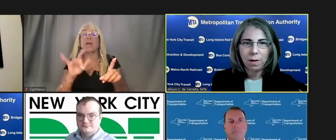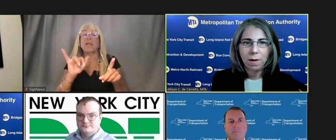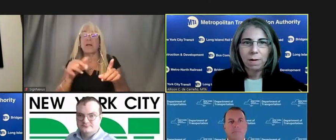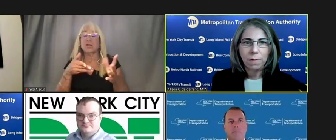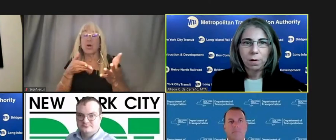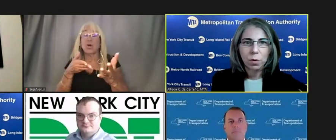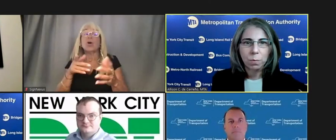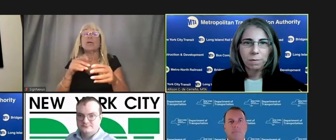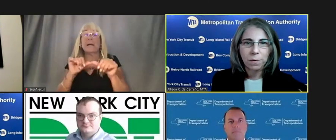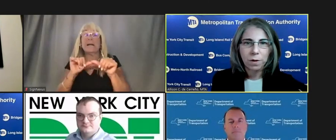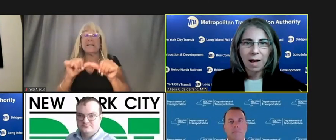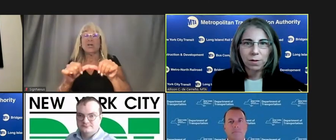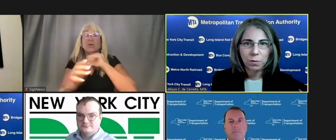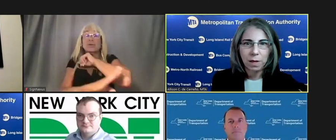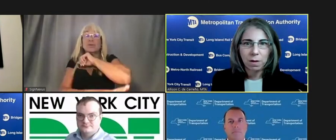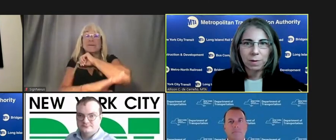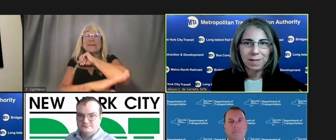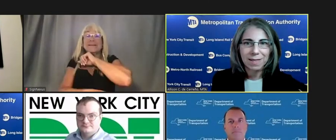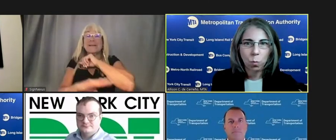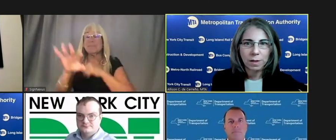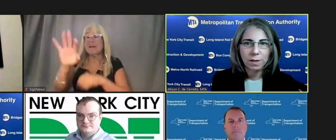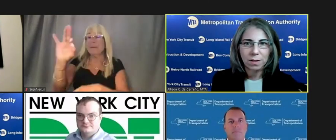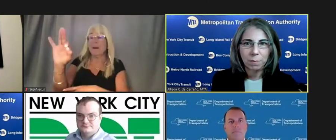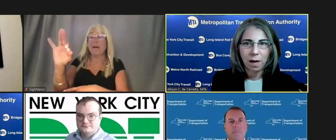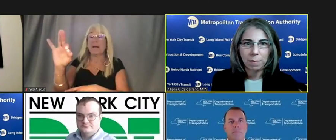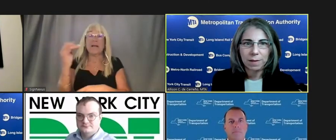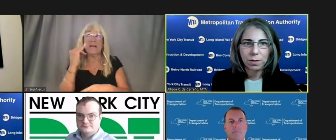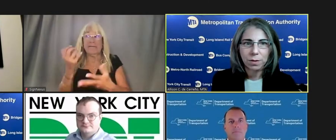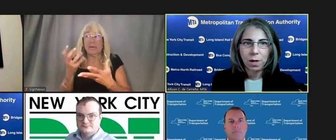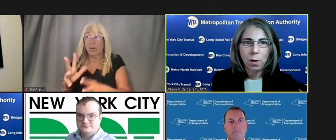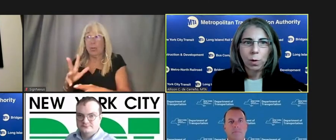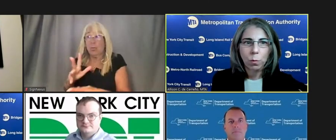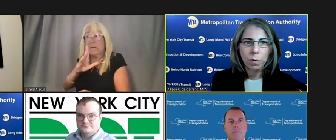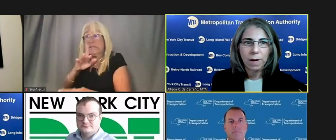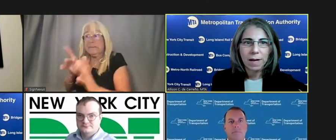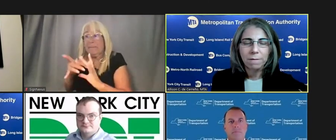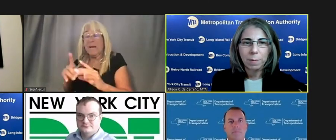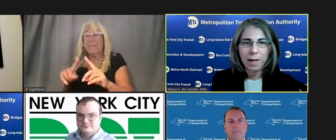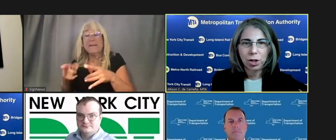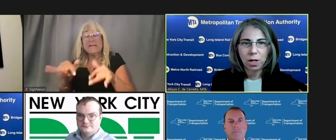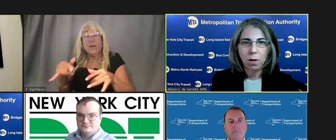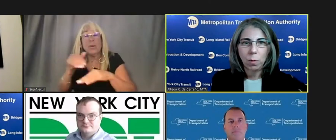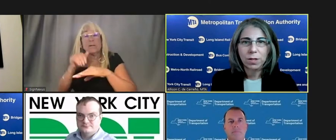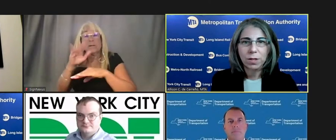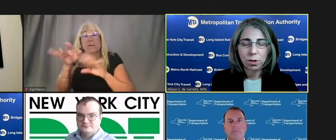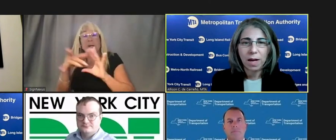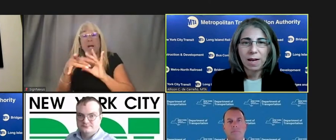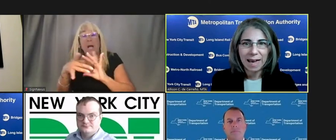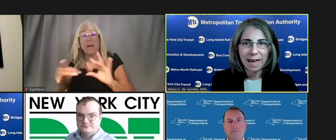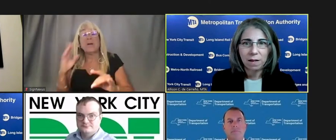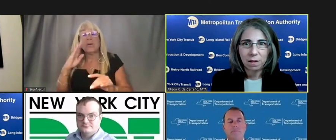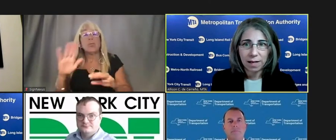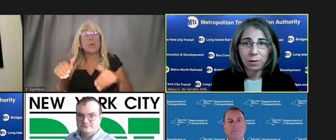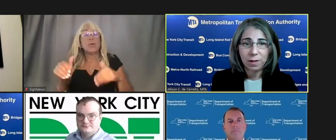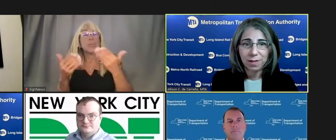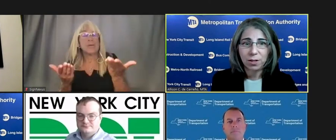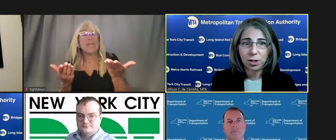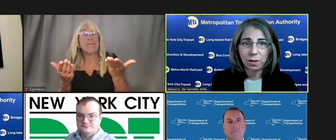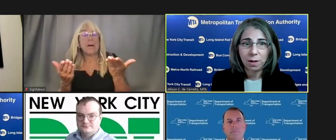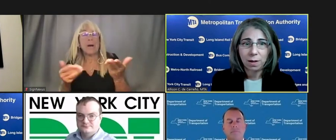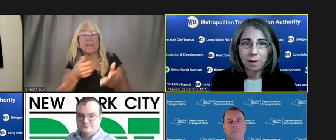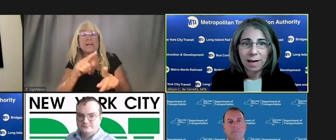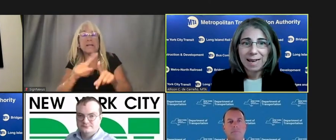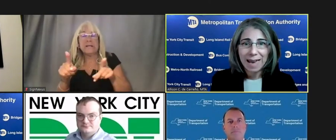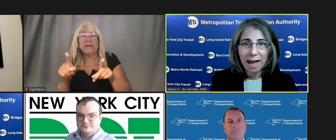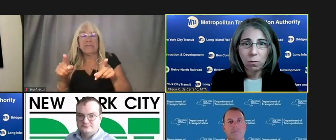9th for those who prefer not to speak but still want to submit comments we will provide information on other ways to do that again later in the